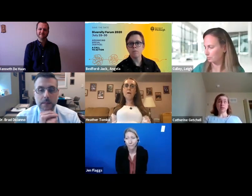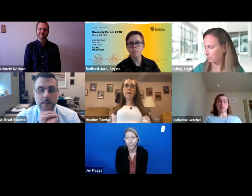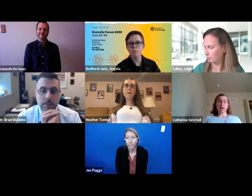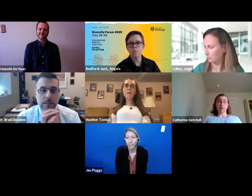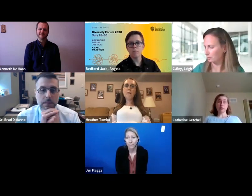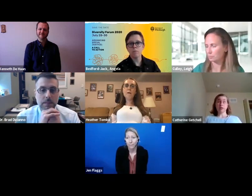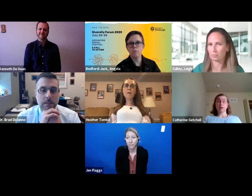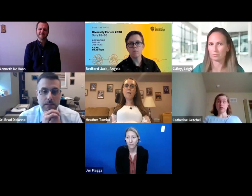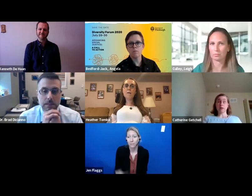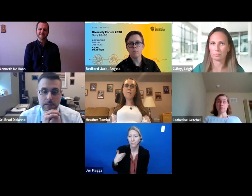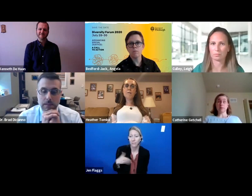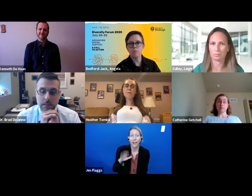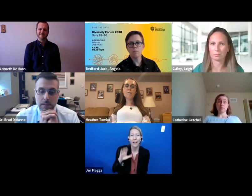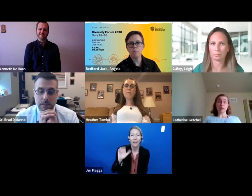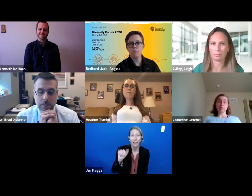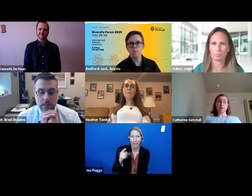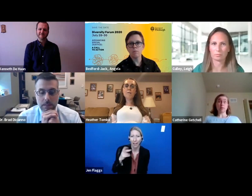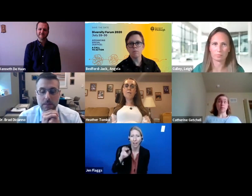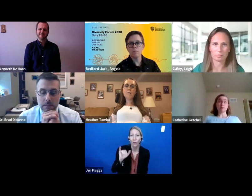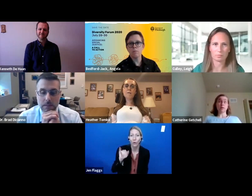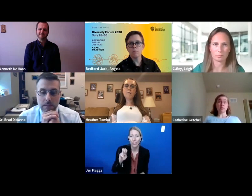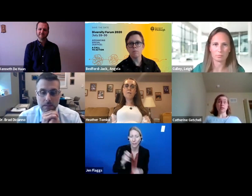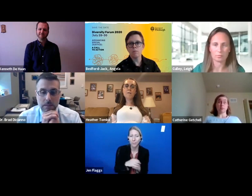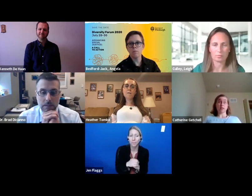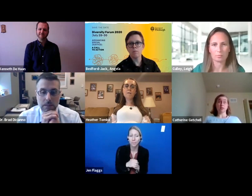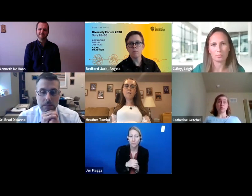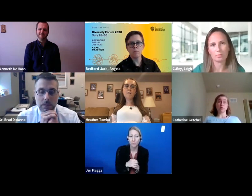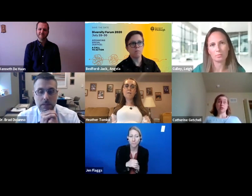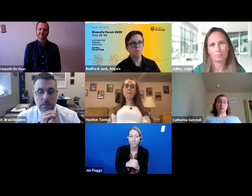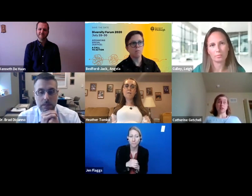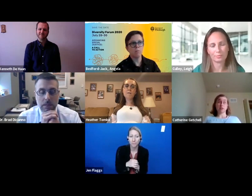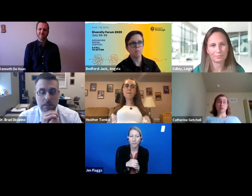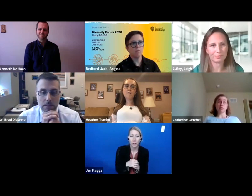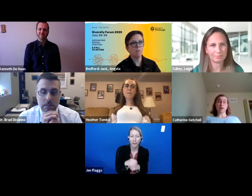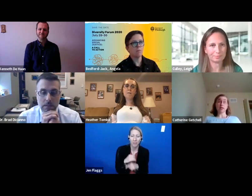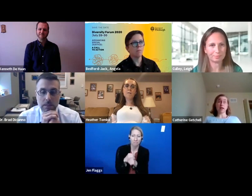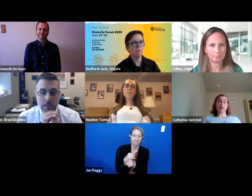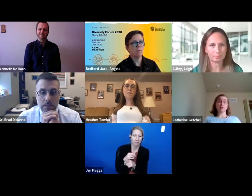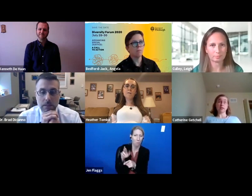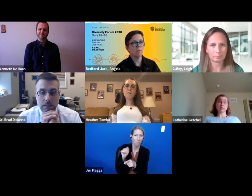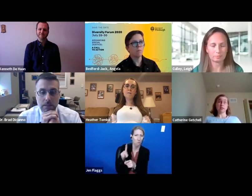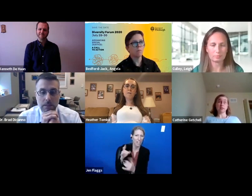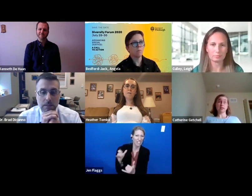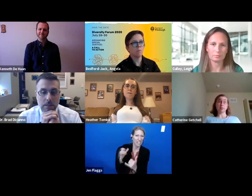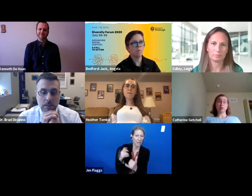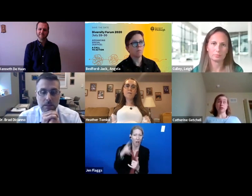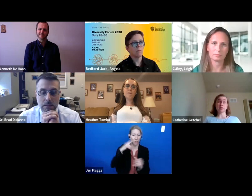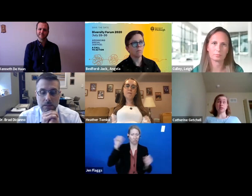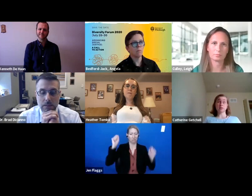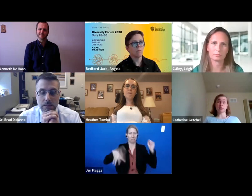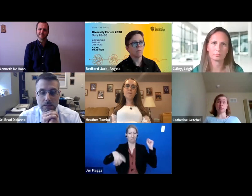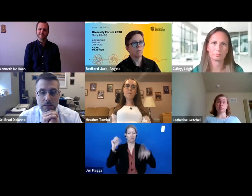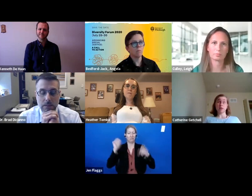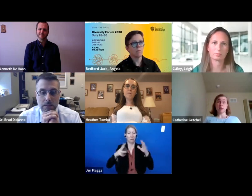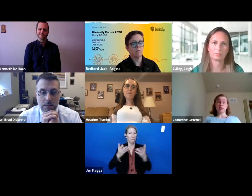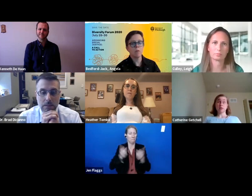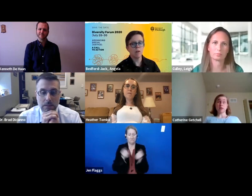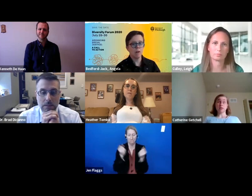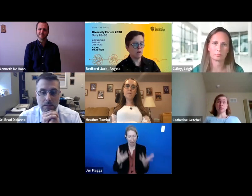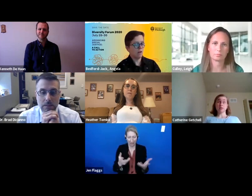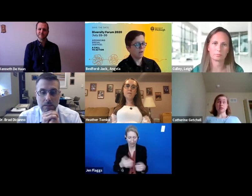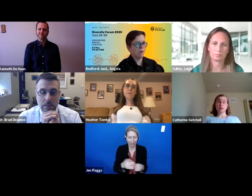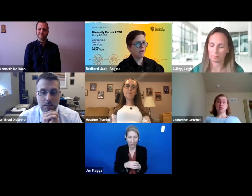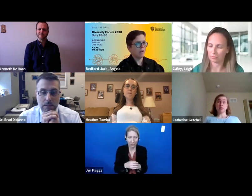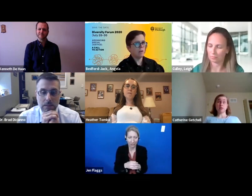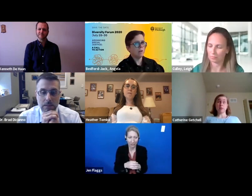Jump in. This is Catherine. I'm going to take Brad's approach and just throw a lot of things on the table. And this is from